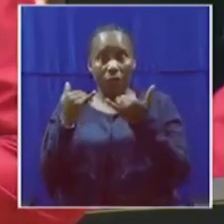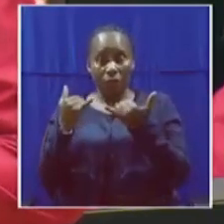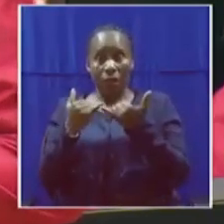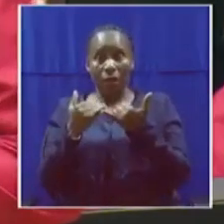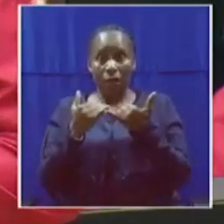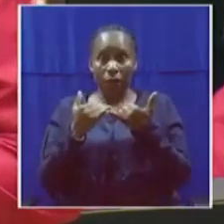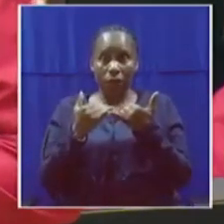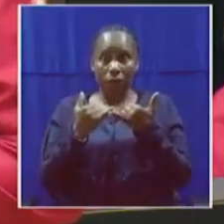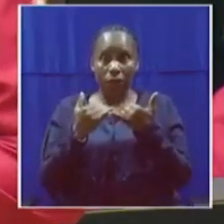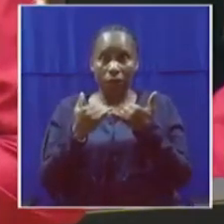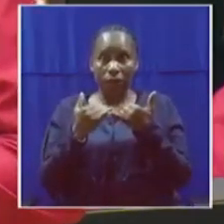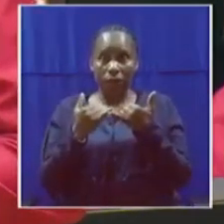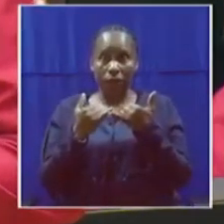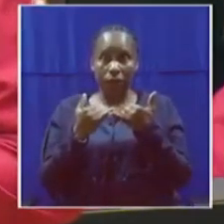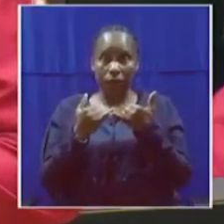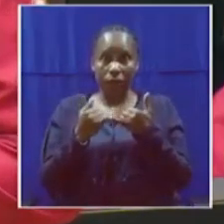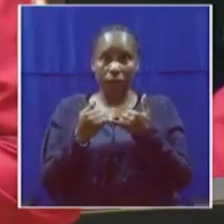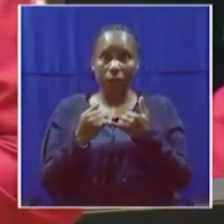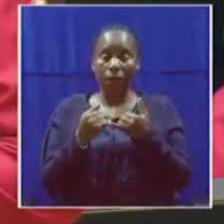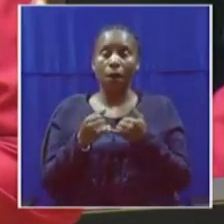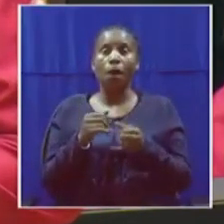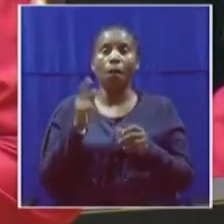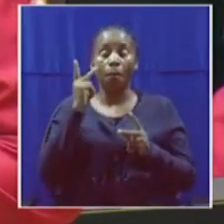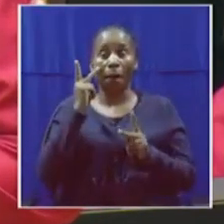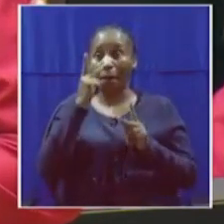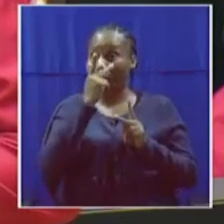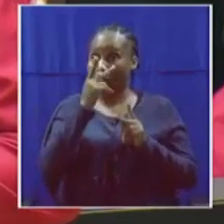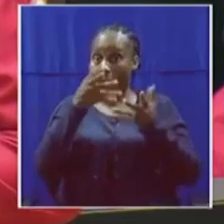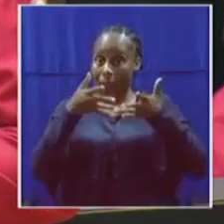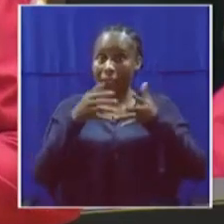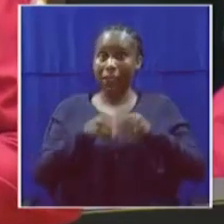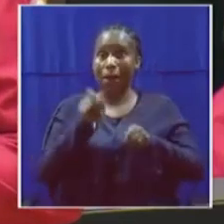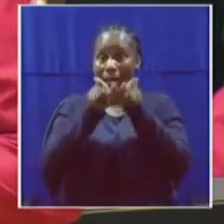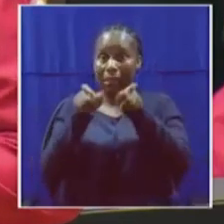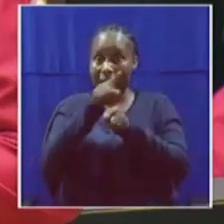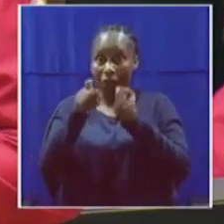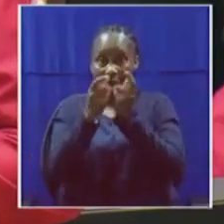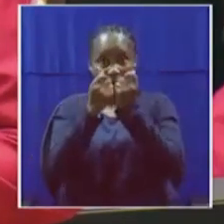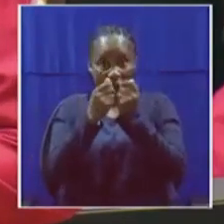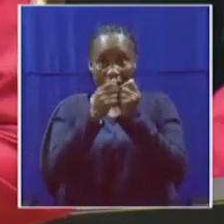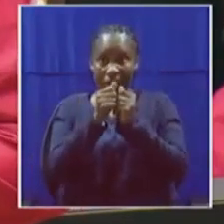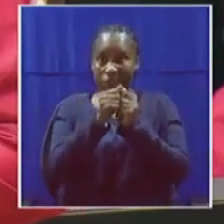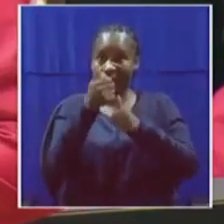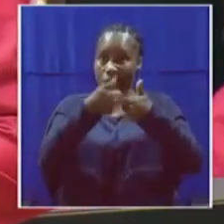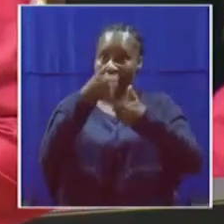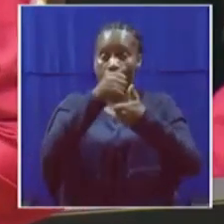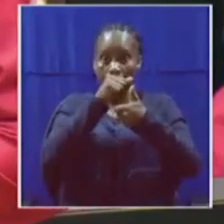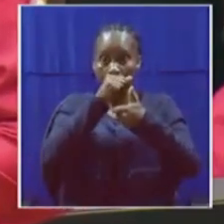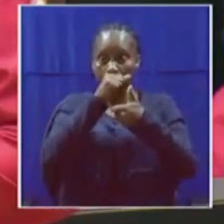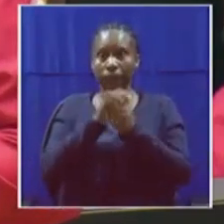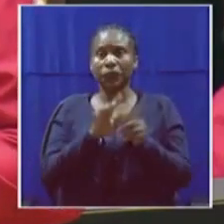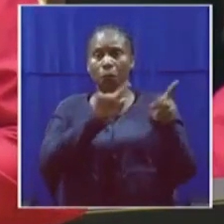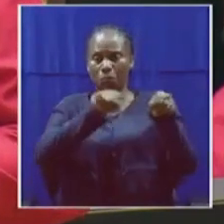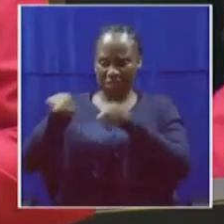domestic capitalist perspectives on how the economy must be restructured, and then you bring back those perspectives as if it's some